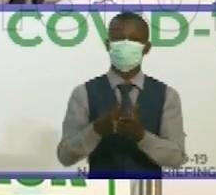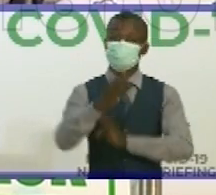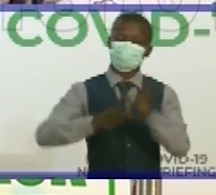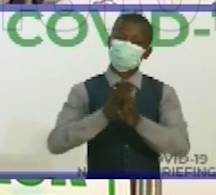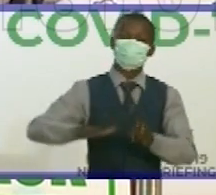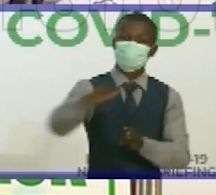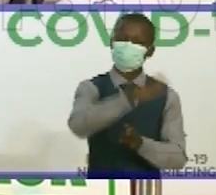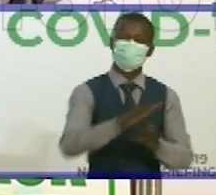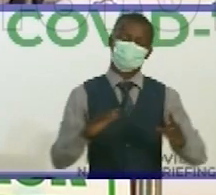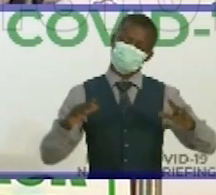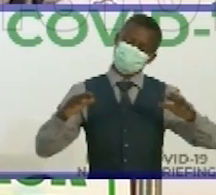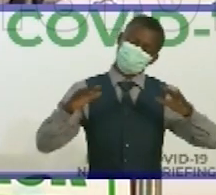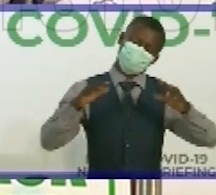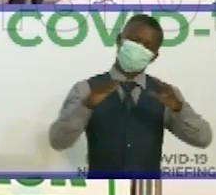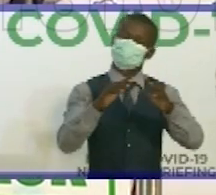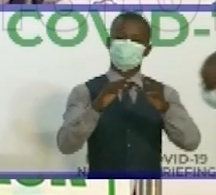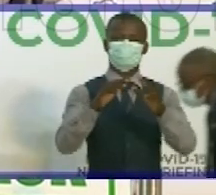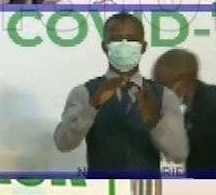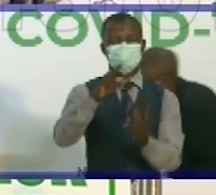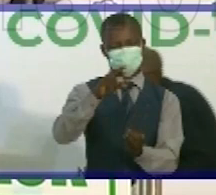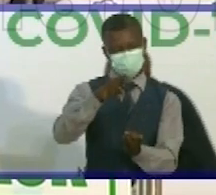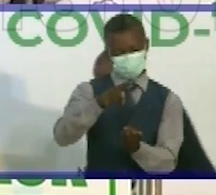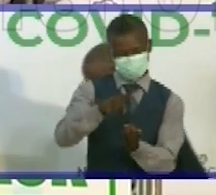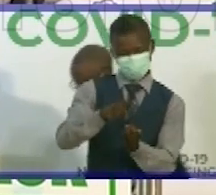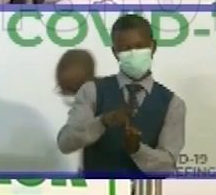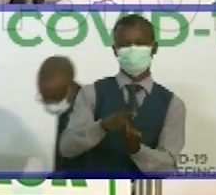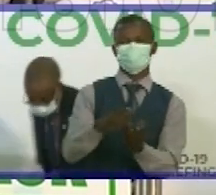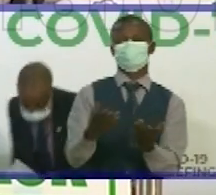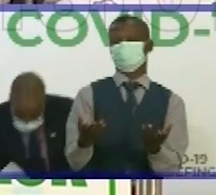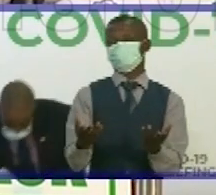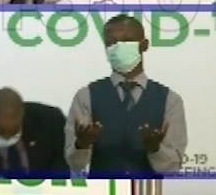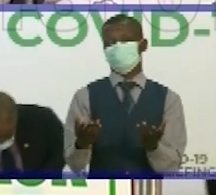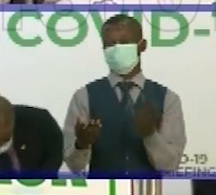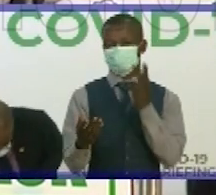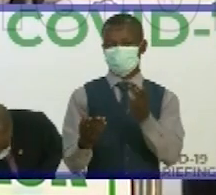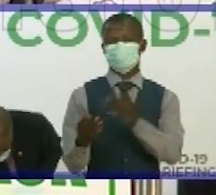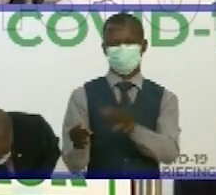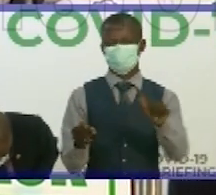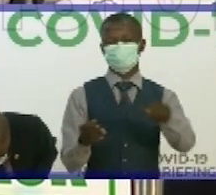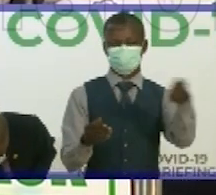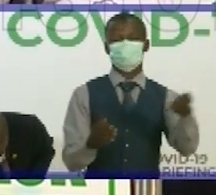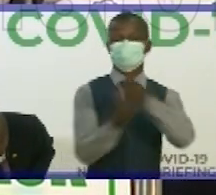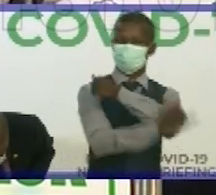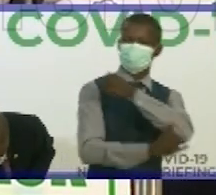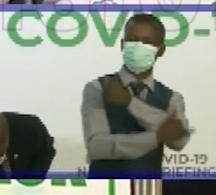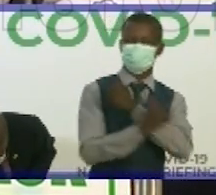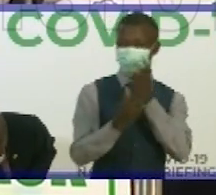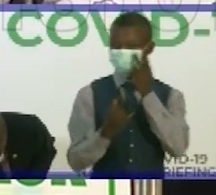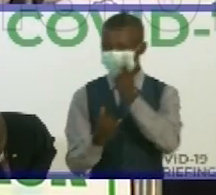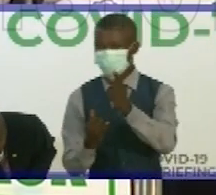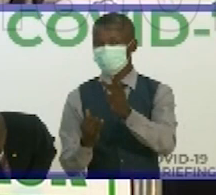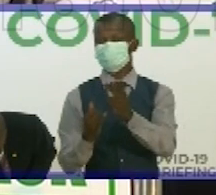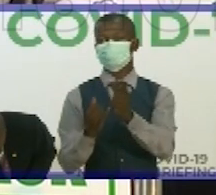been linked with mass infections and casualties, as we see in other countries, and we see in the media every day.